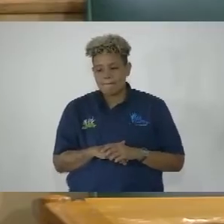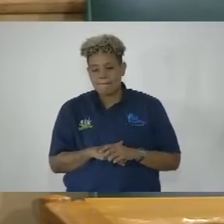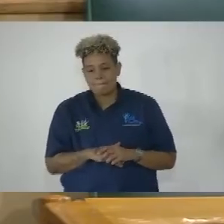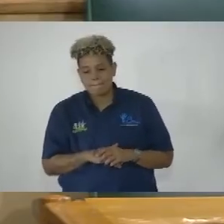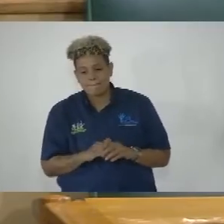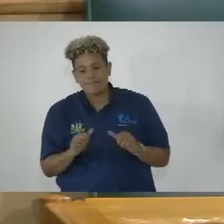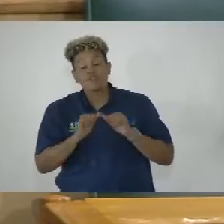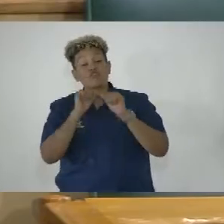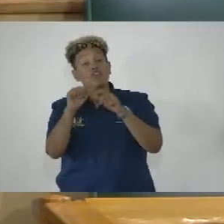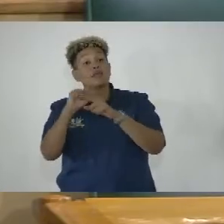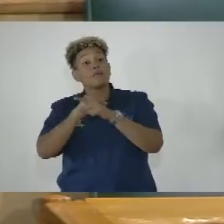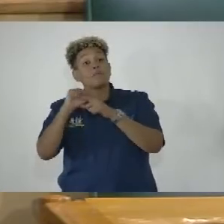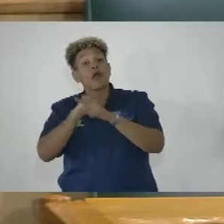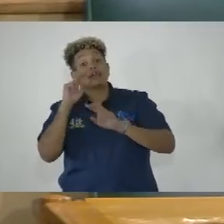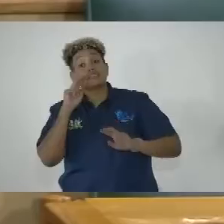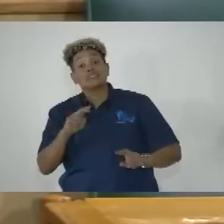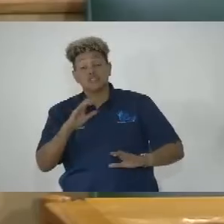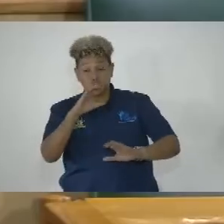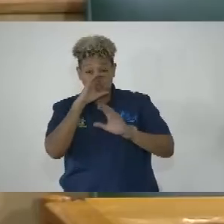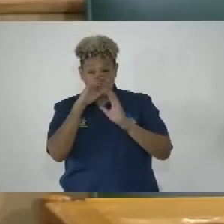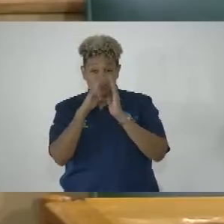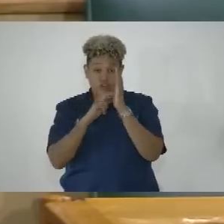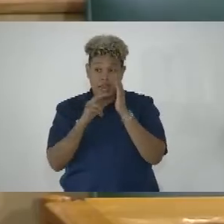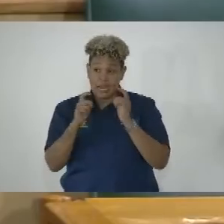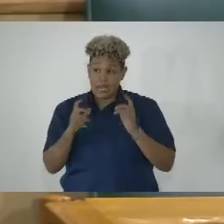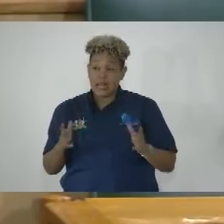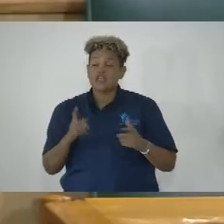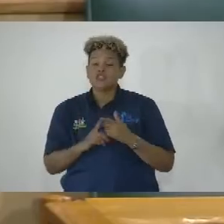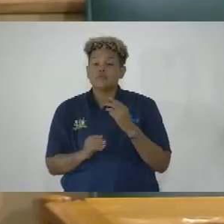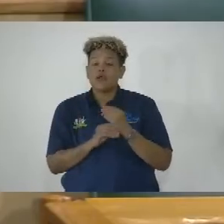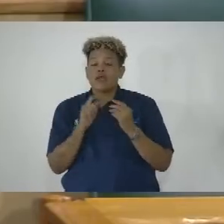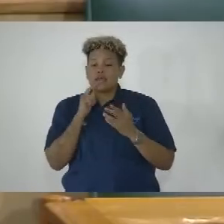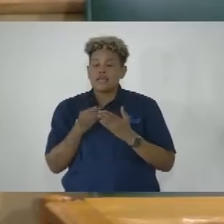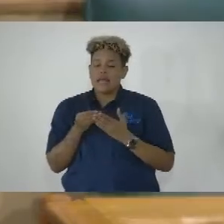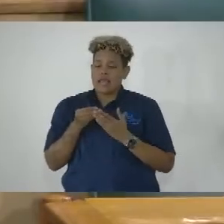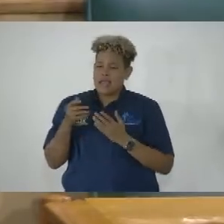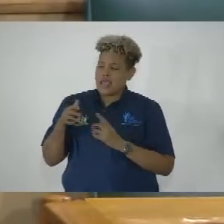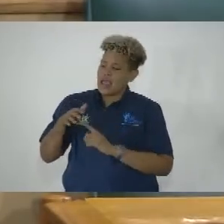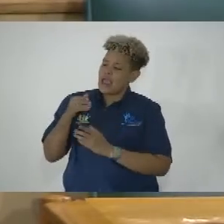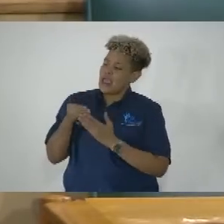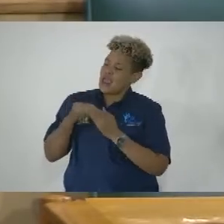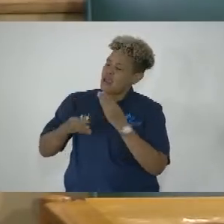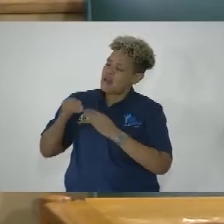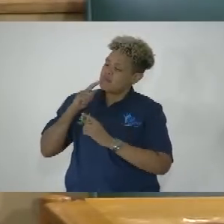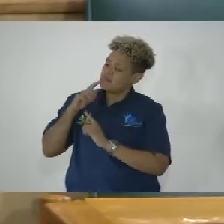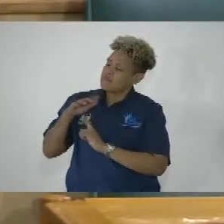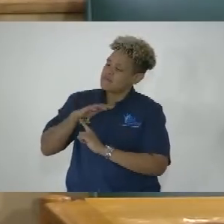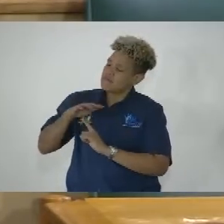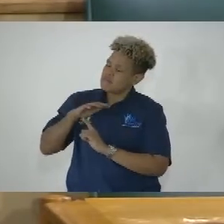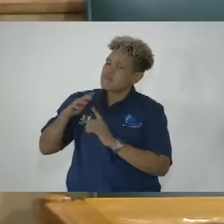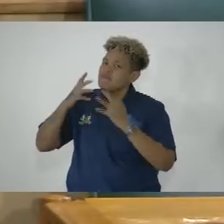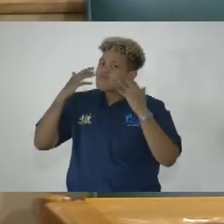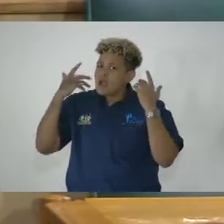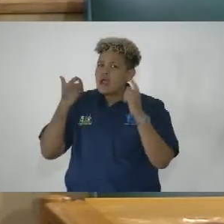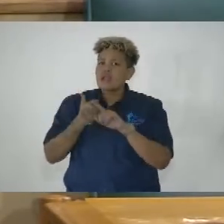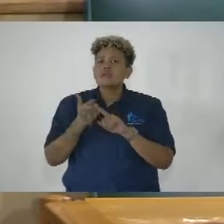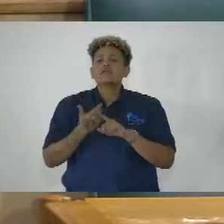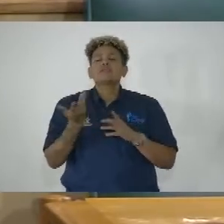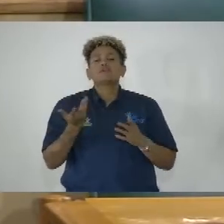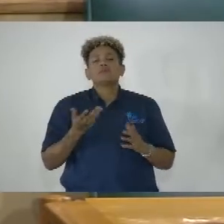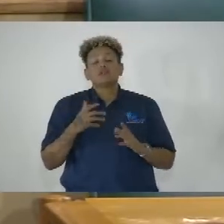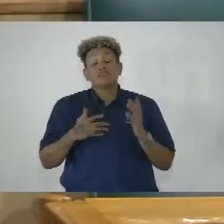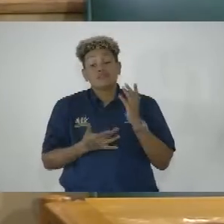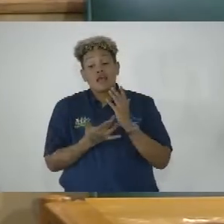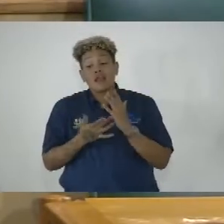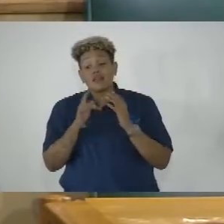Sustainable practices, strict regulations, and eco-friendly technologies are crucial for mitigating the